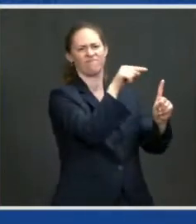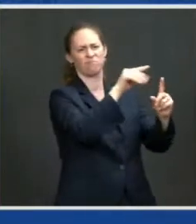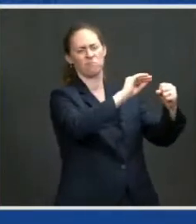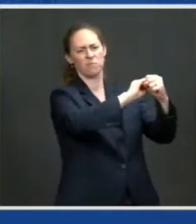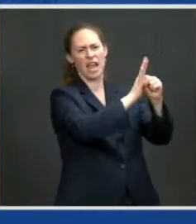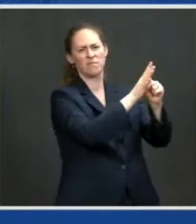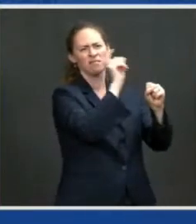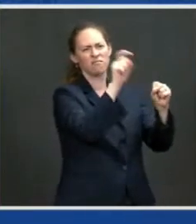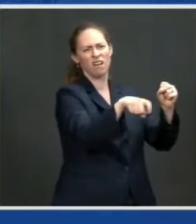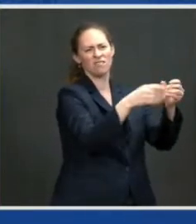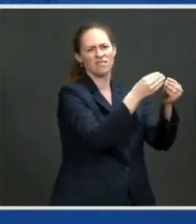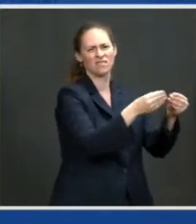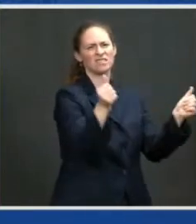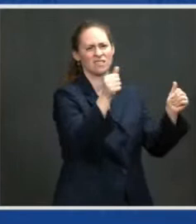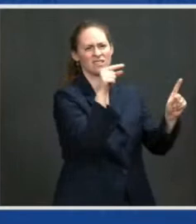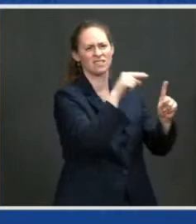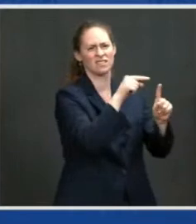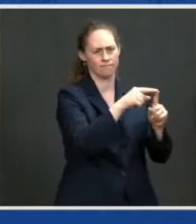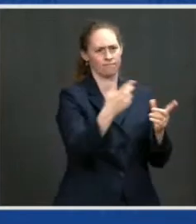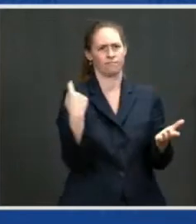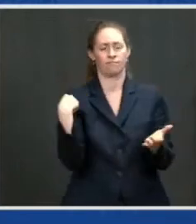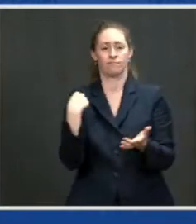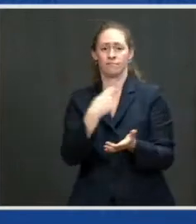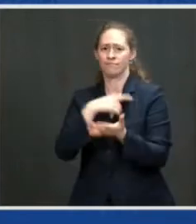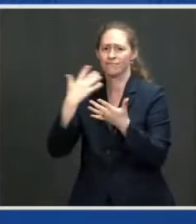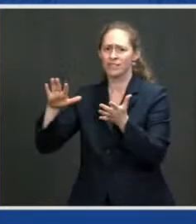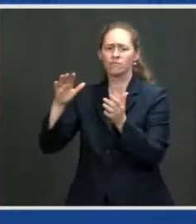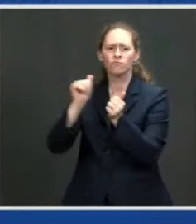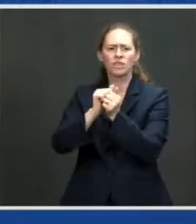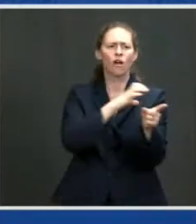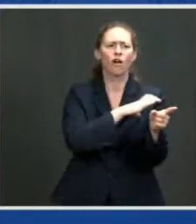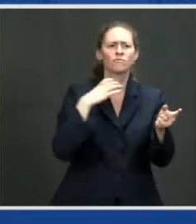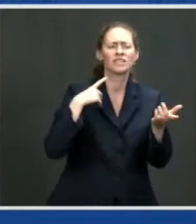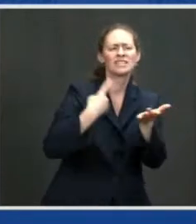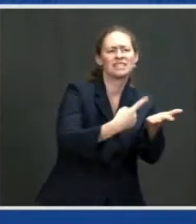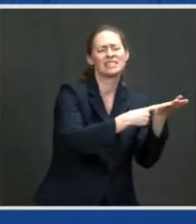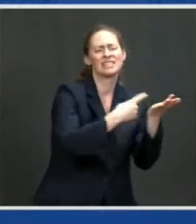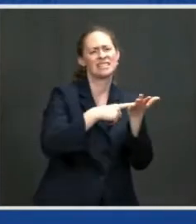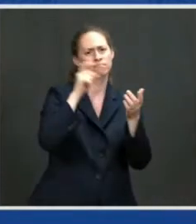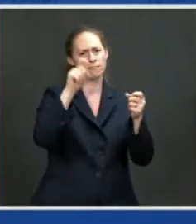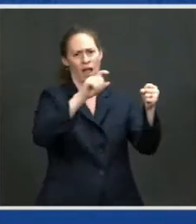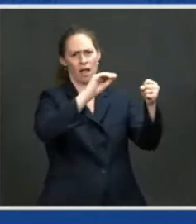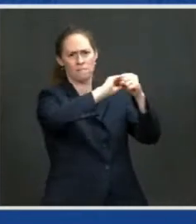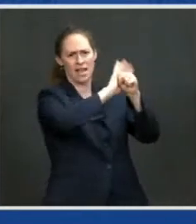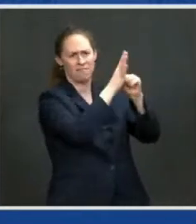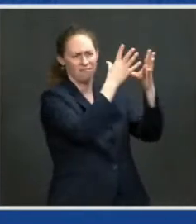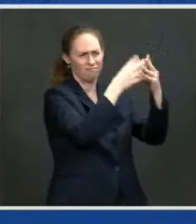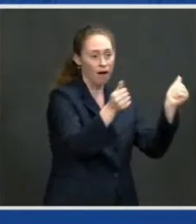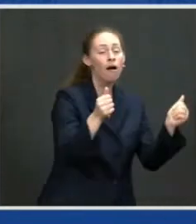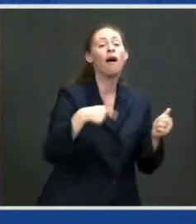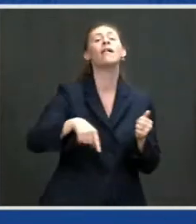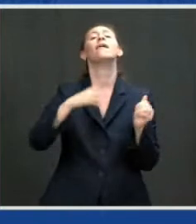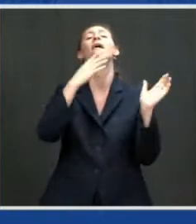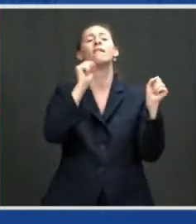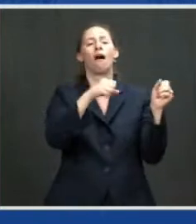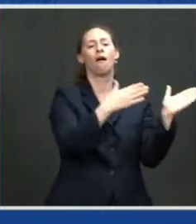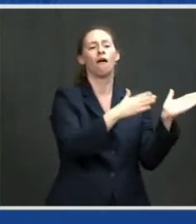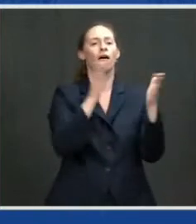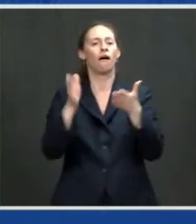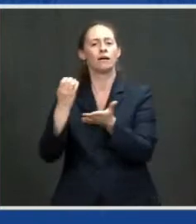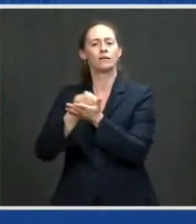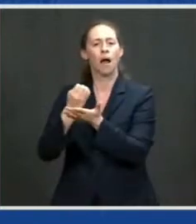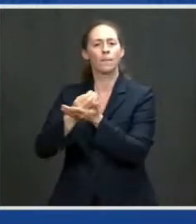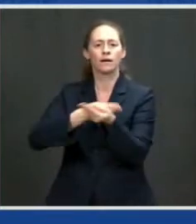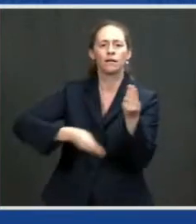trail. You had to beat the pandemic to bring the economy back. And so that's what we set out to do, to help a lot of the people that are right